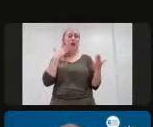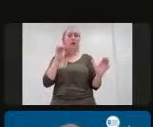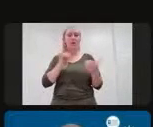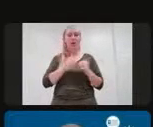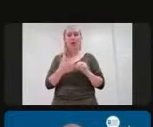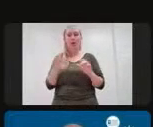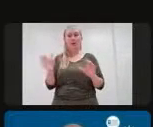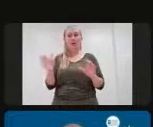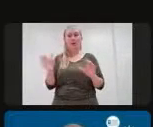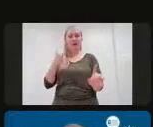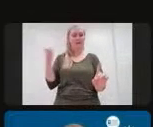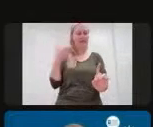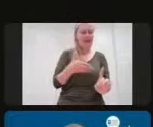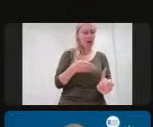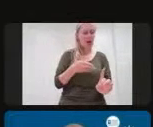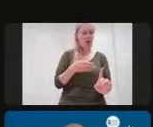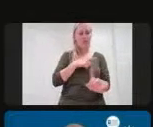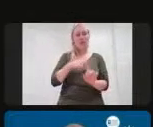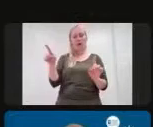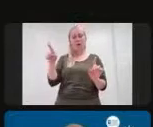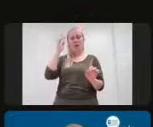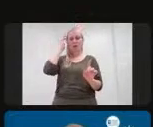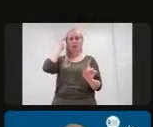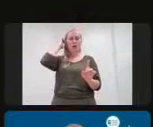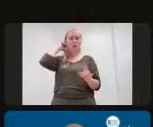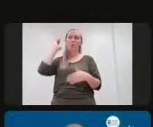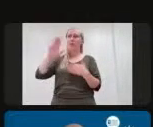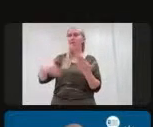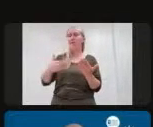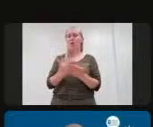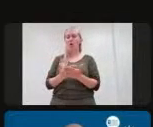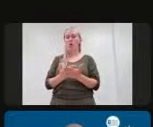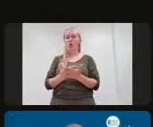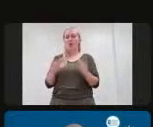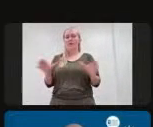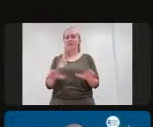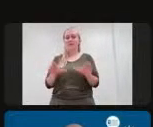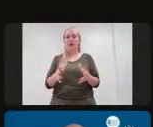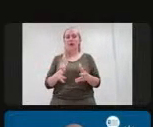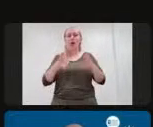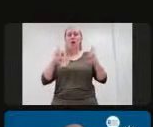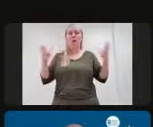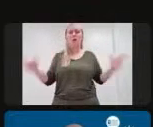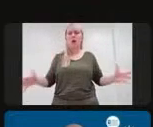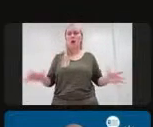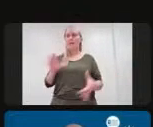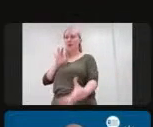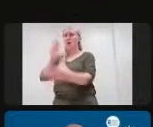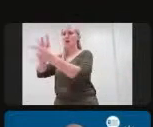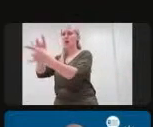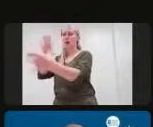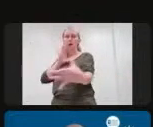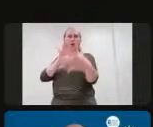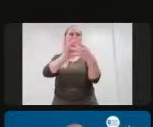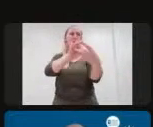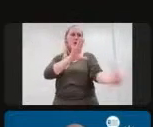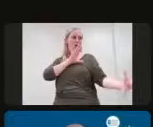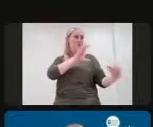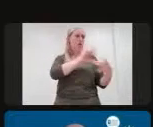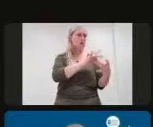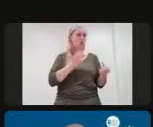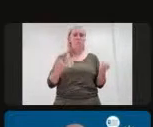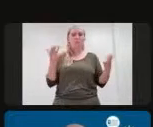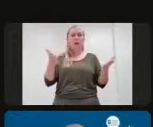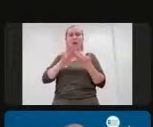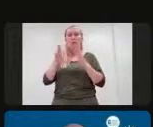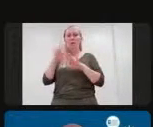us there, but we've all done an extensive amount of outreach to a lot of different communities